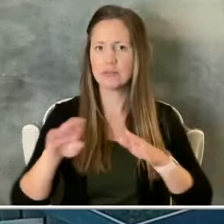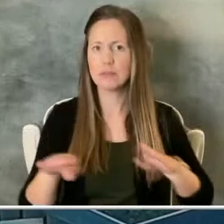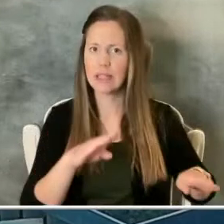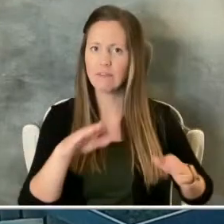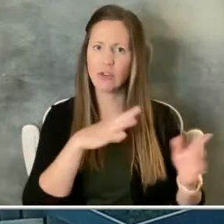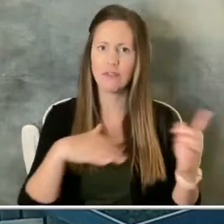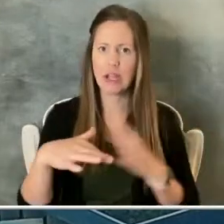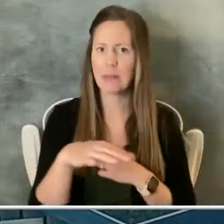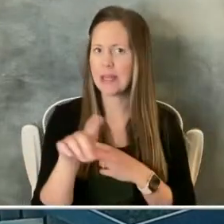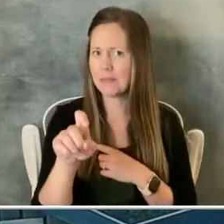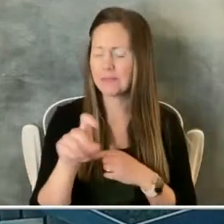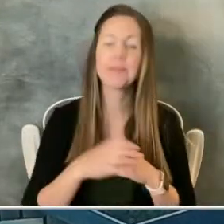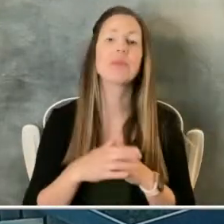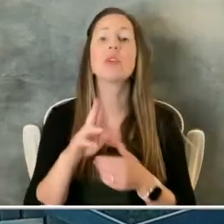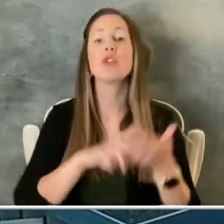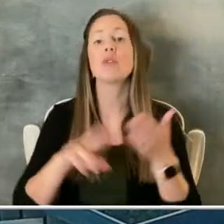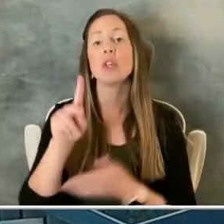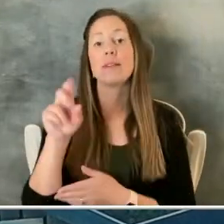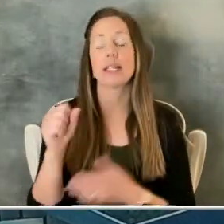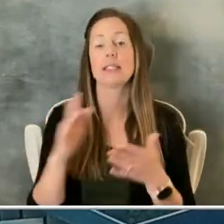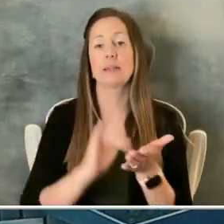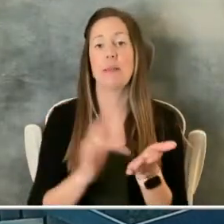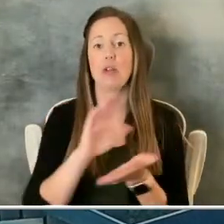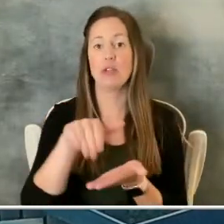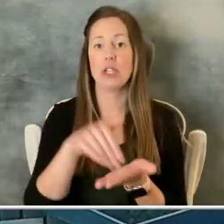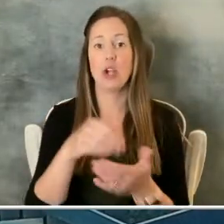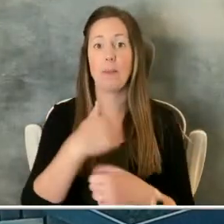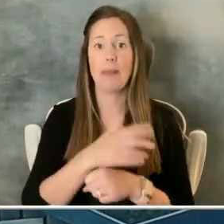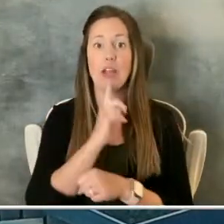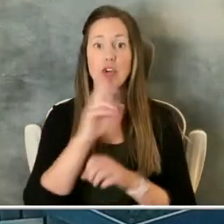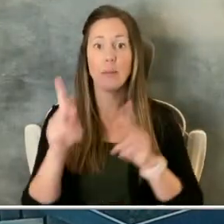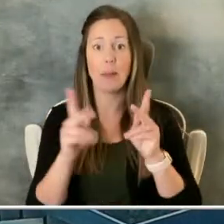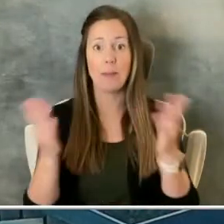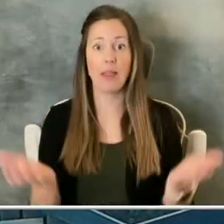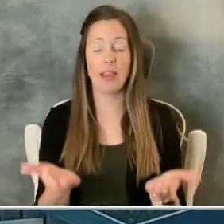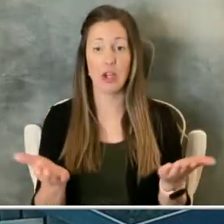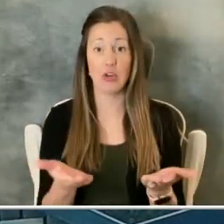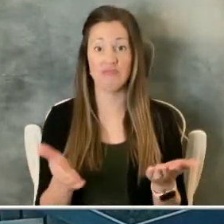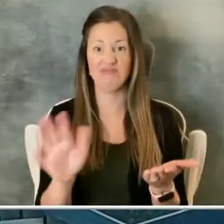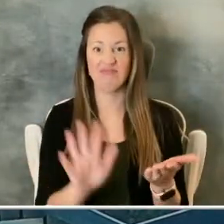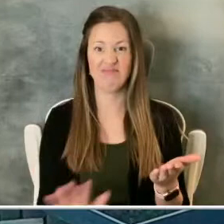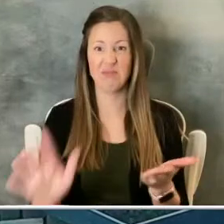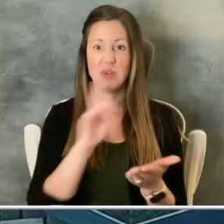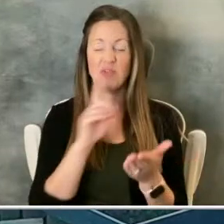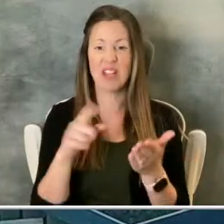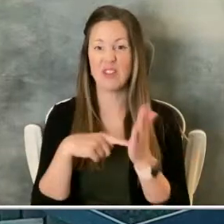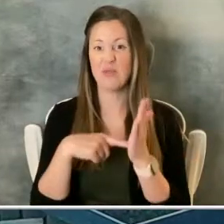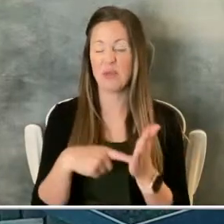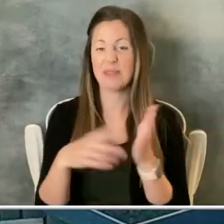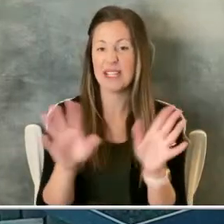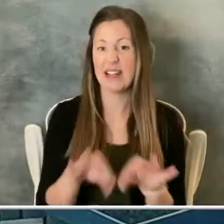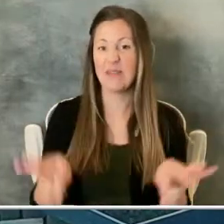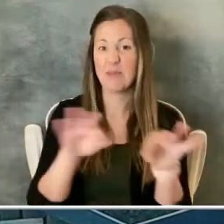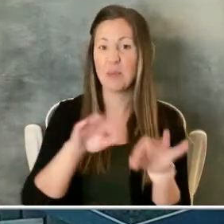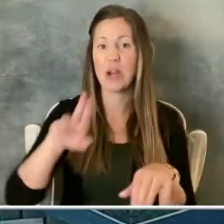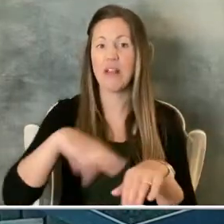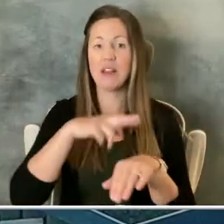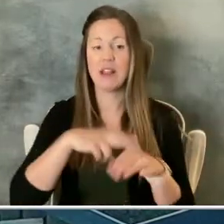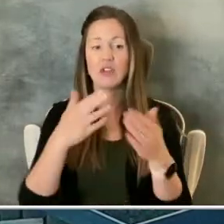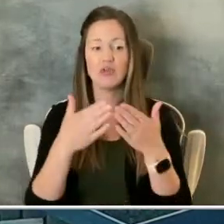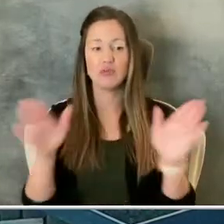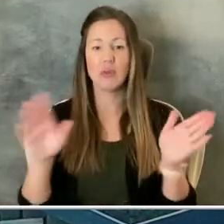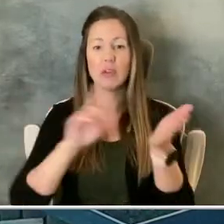of Kansas Medical Center is helping make sure folks here in the Midwest are represented in an important nationwide research program